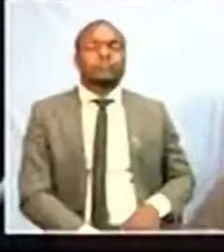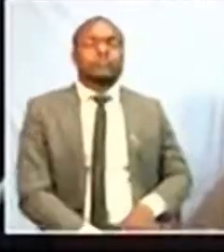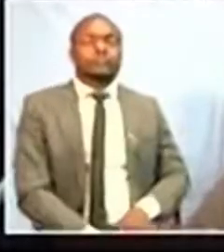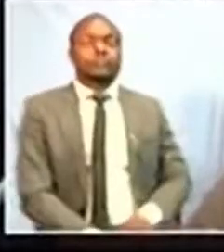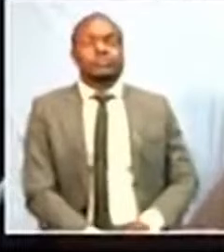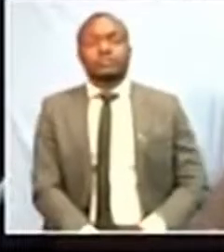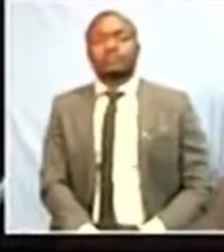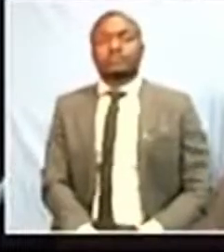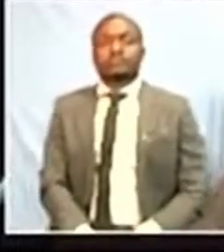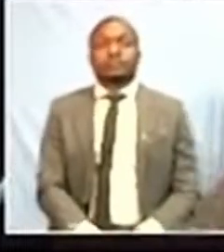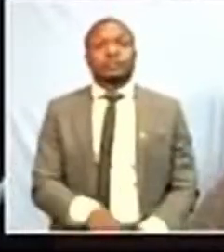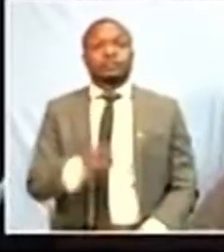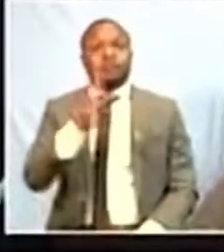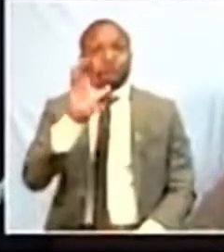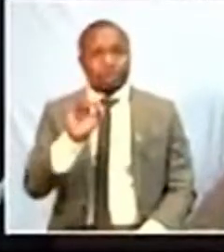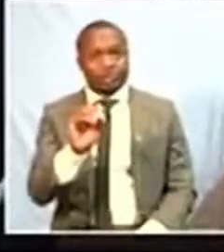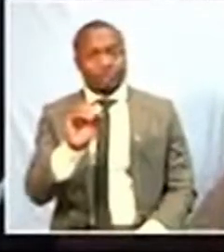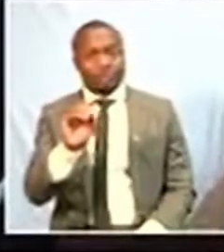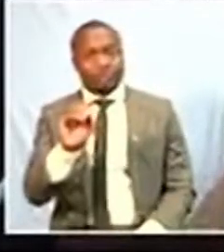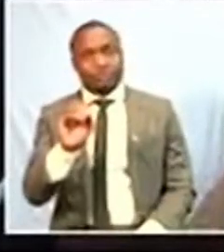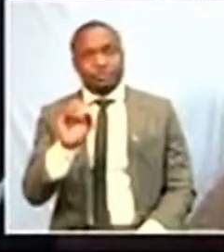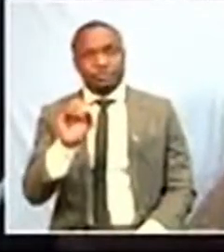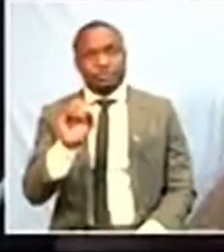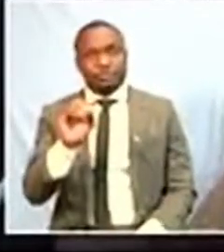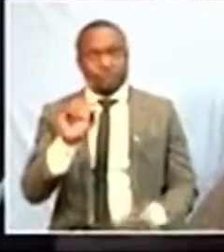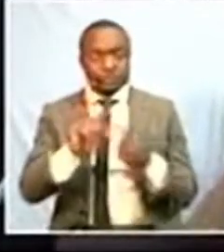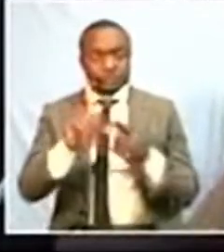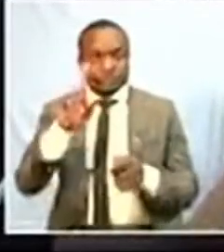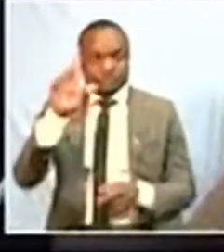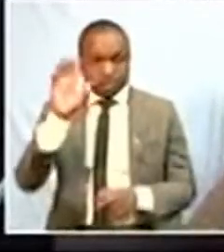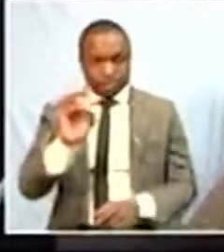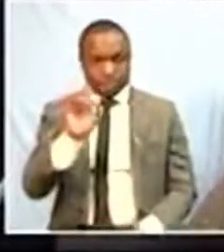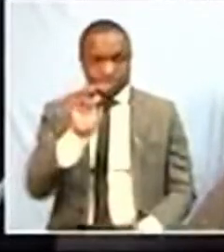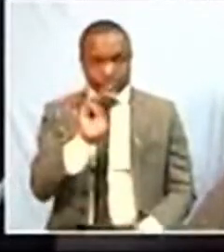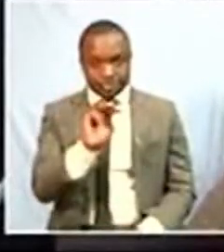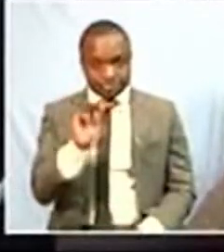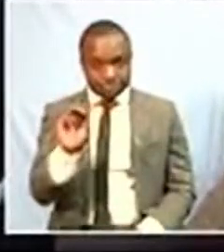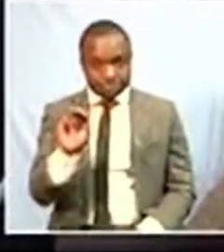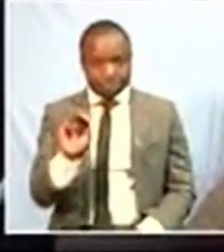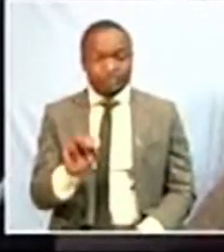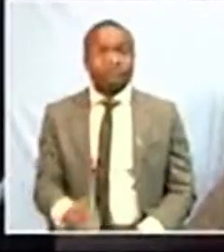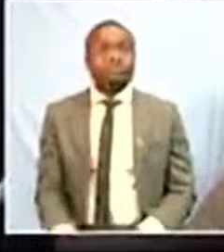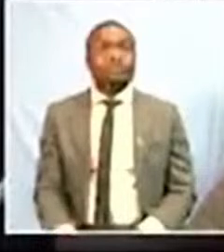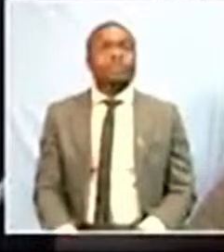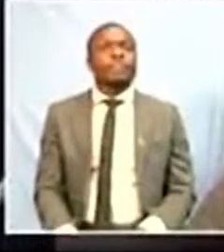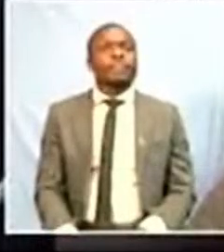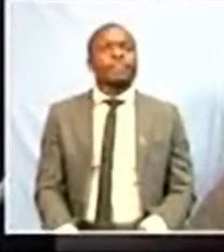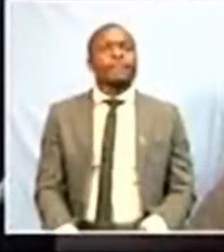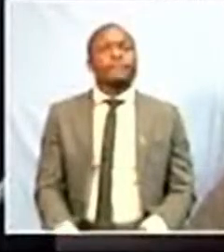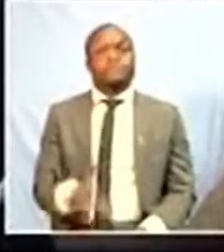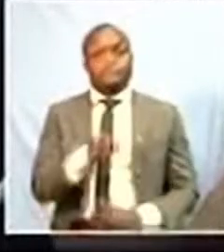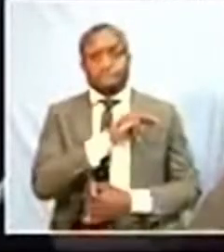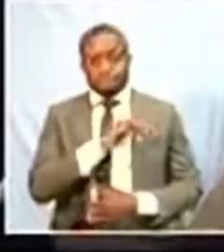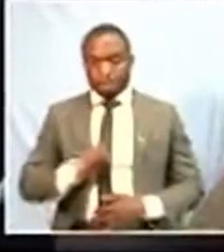150 millimeter by 150 millimeter. So adjust to the corrected member sizes.